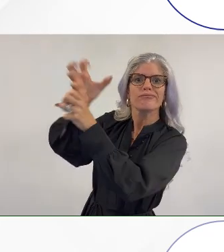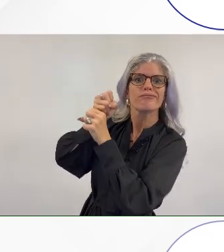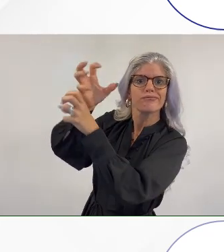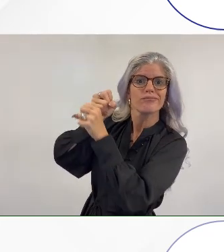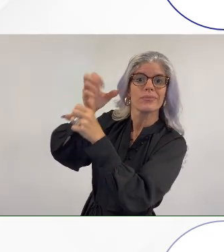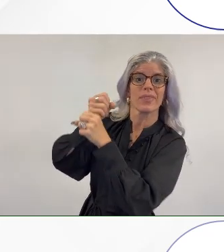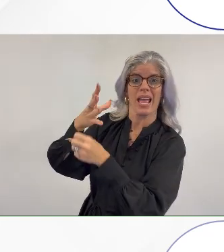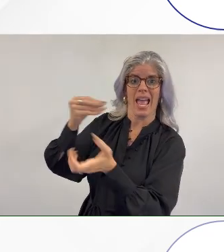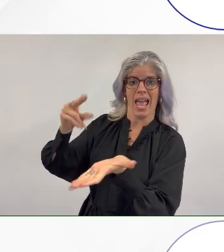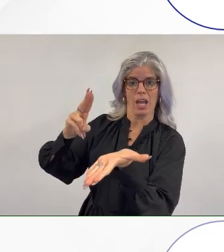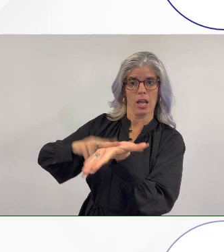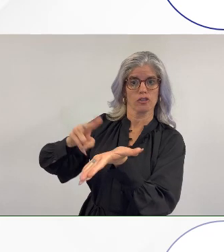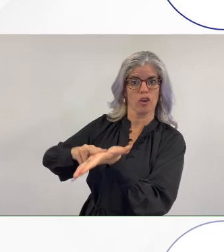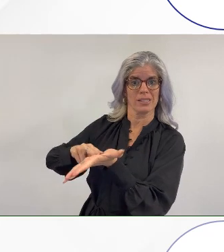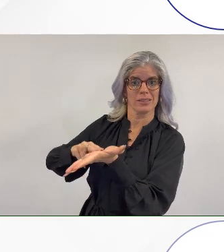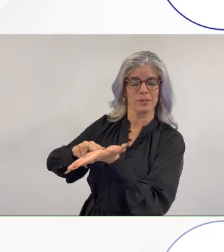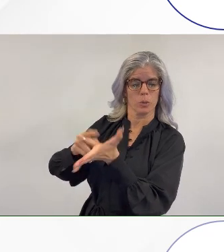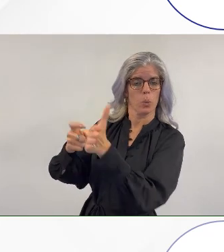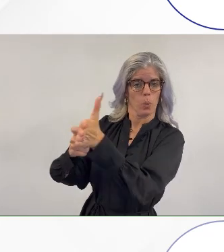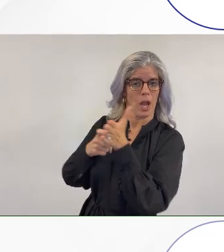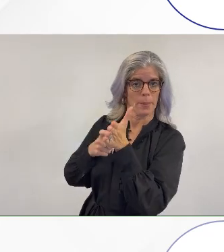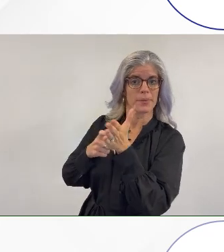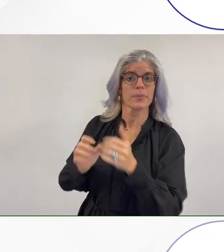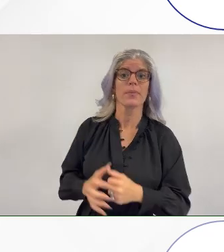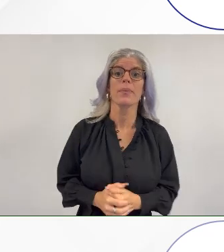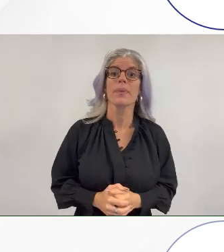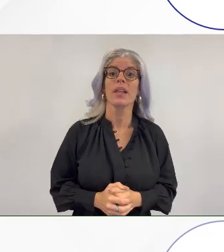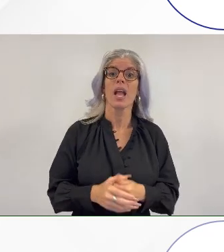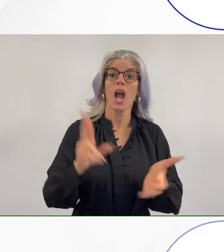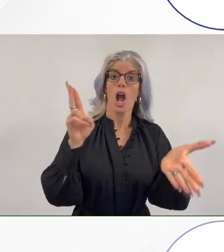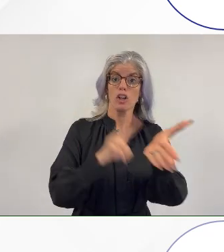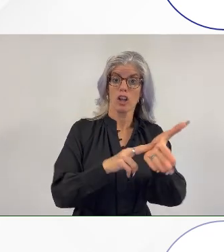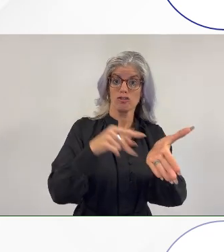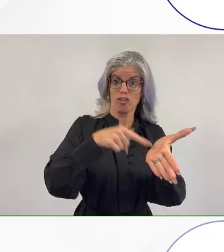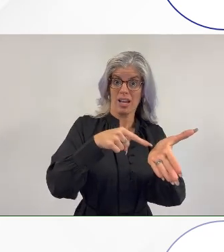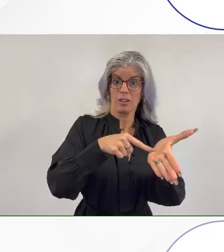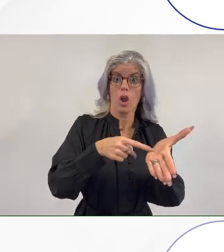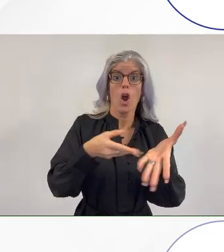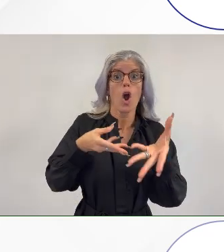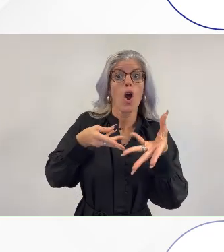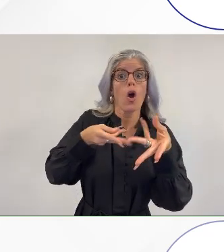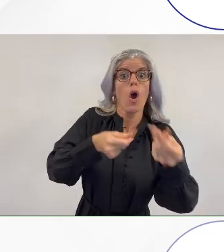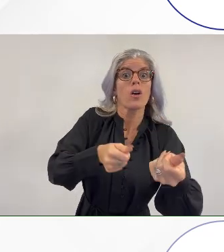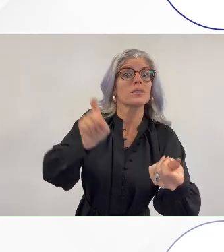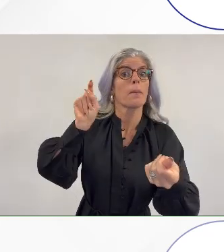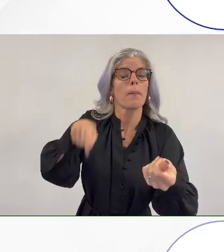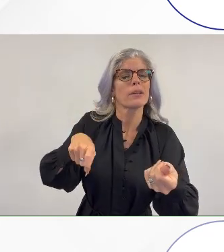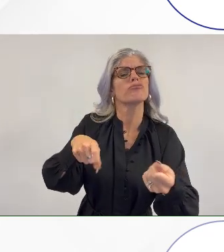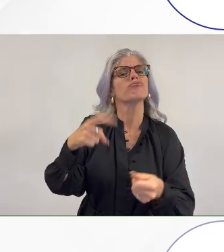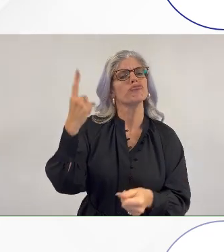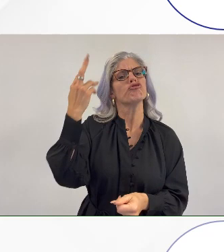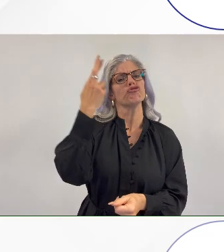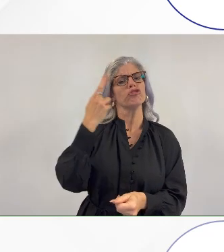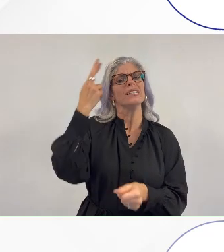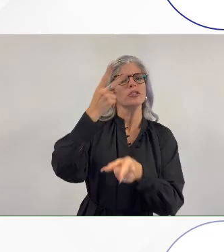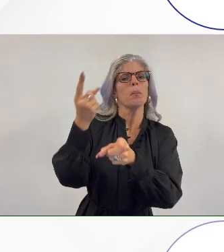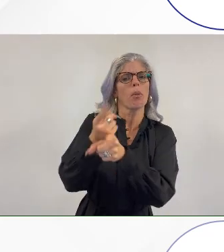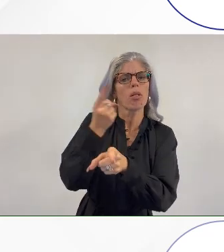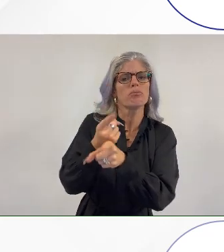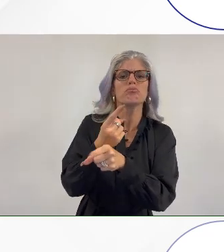Well, FEMA generally considers contract costs reasonable when the applicant adheres to full and open